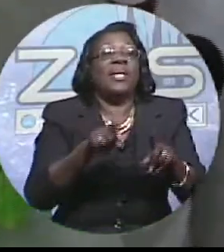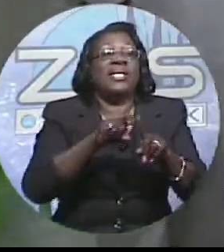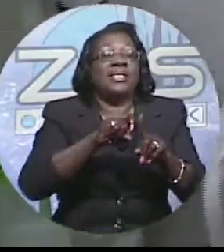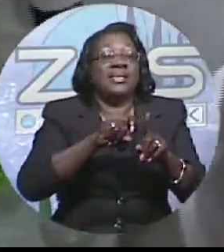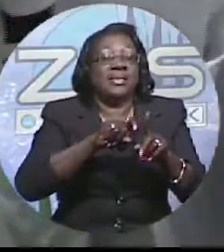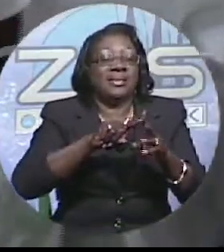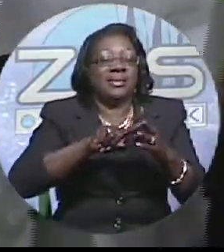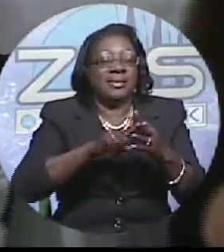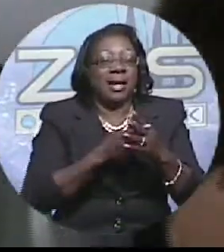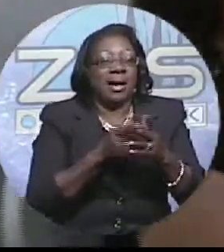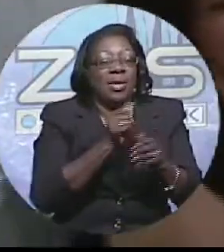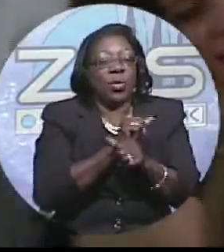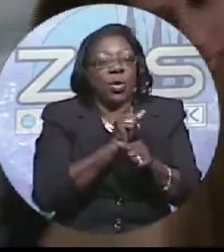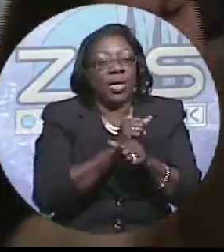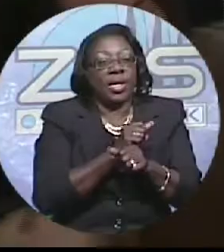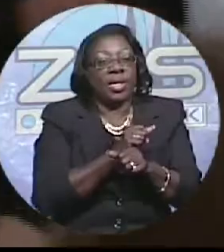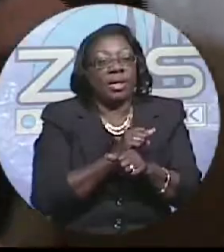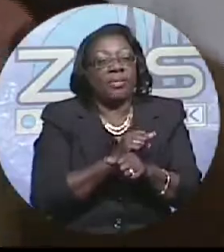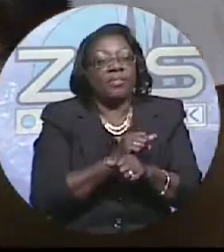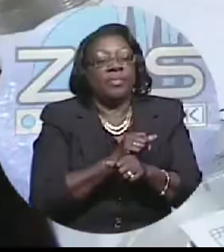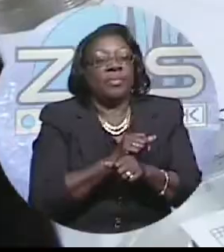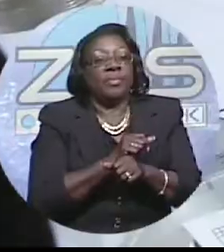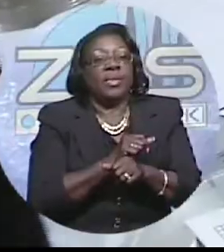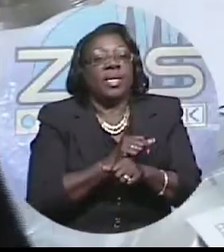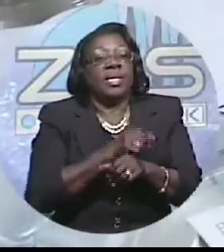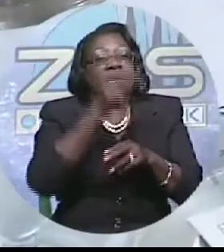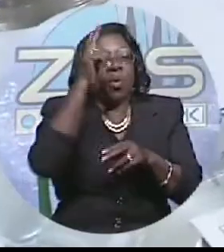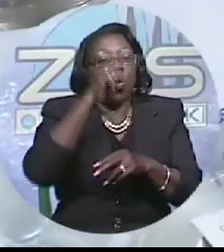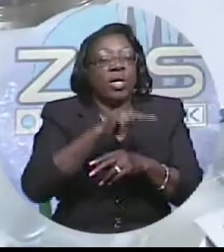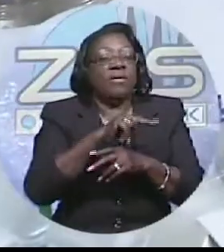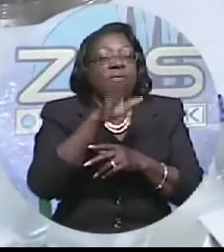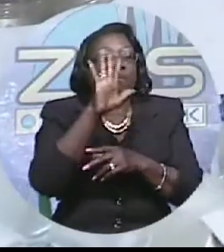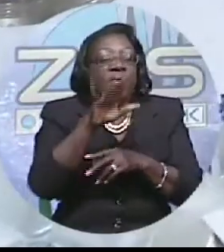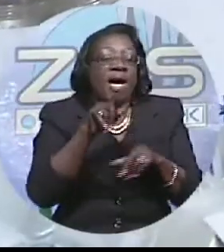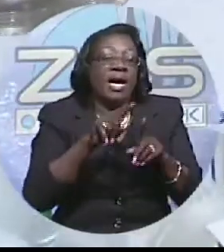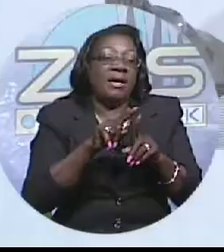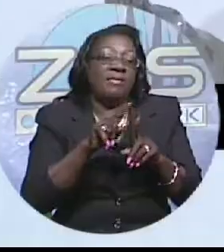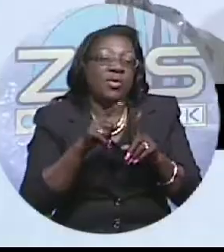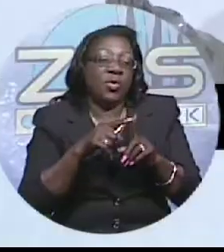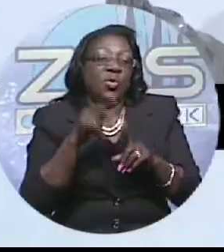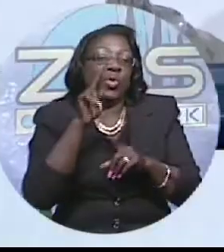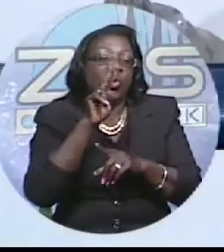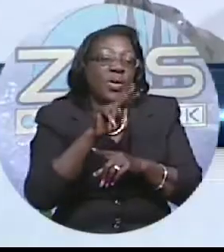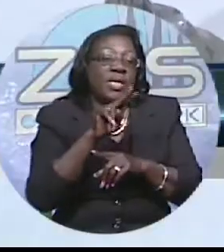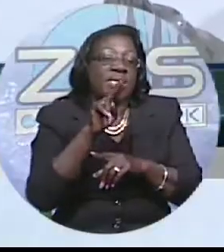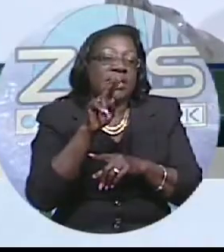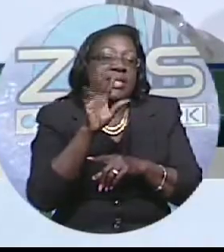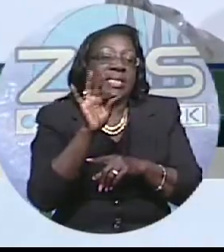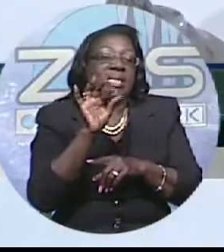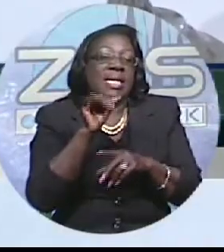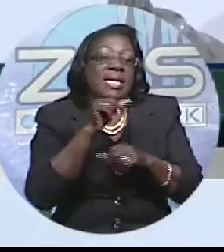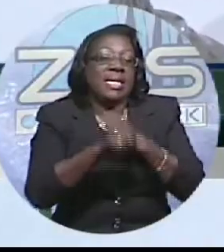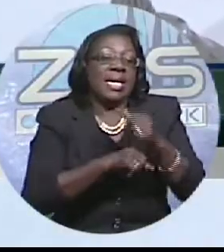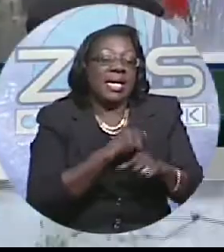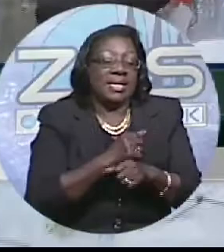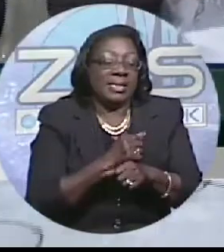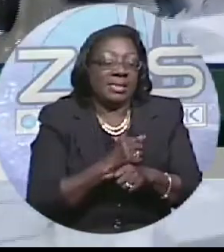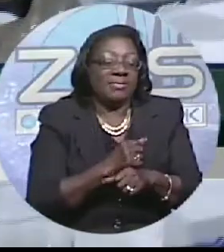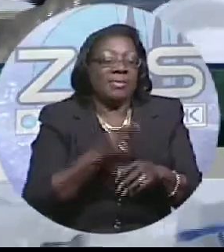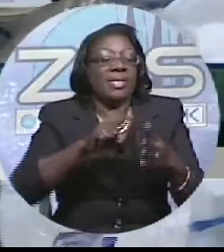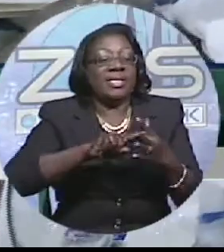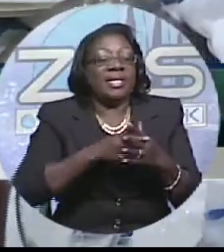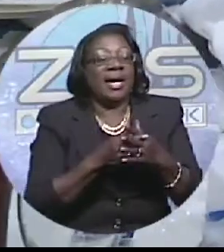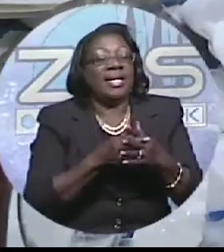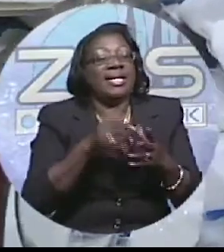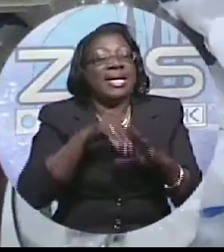139 team members of Superclubs Breezes honored for 5 to 20 years of service since the resort opened back in 1995, having moved from the new